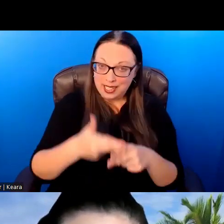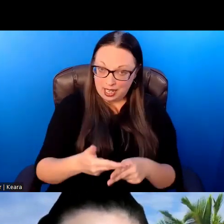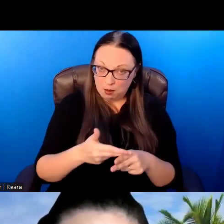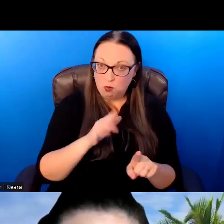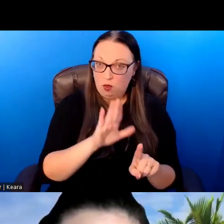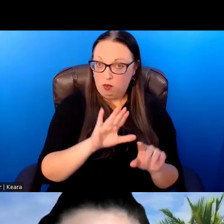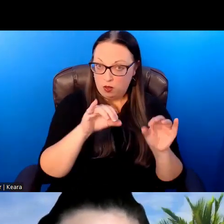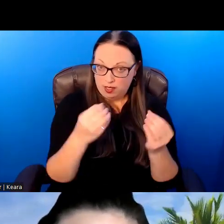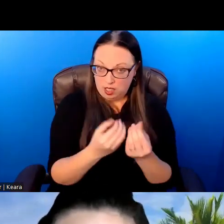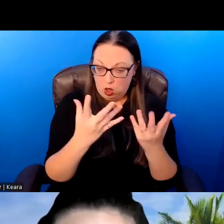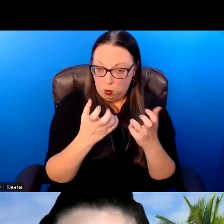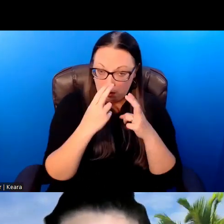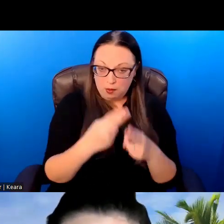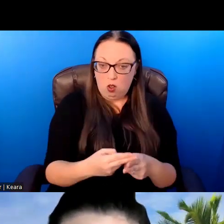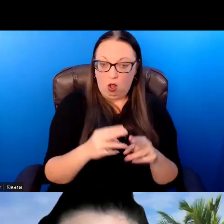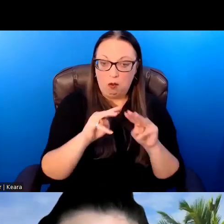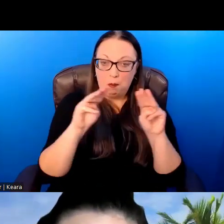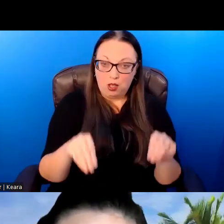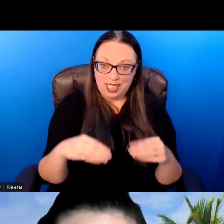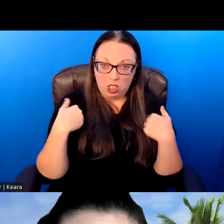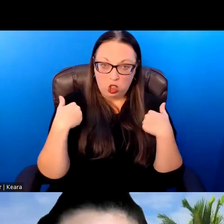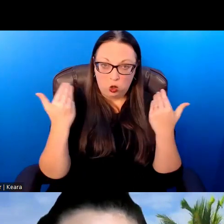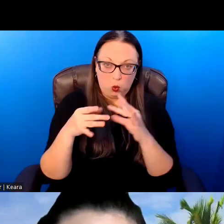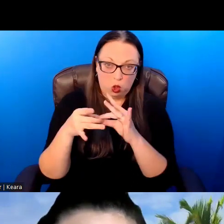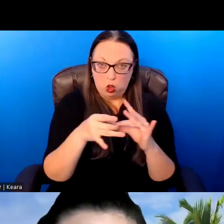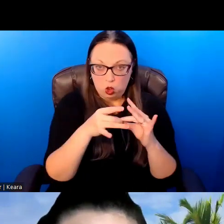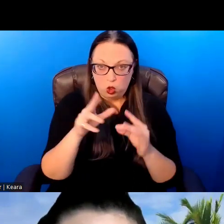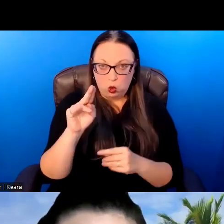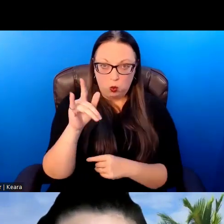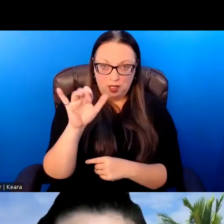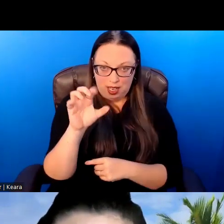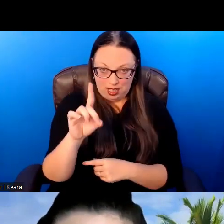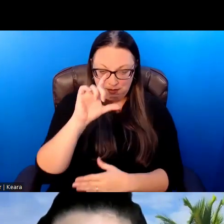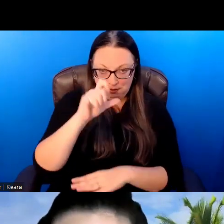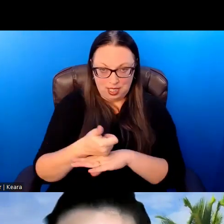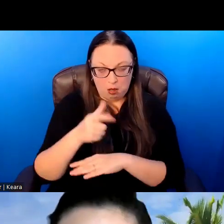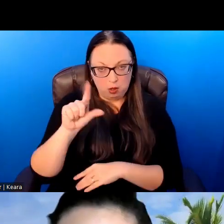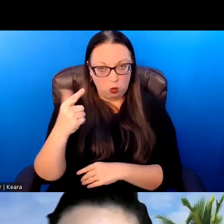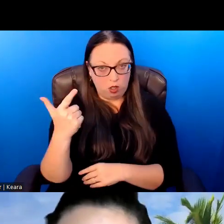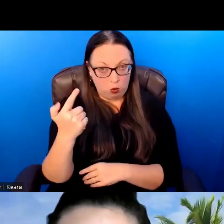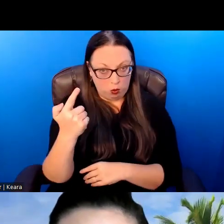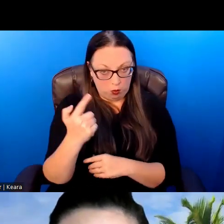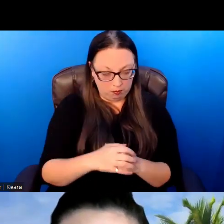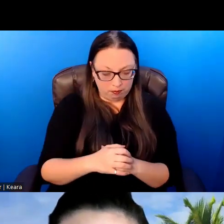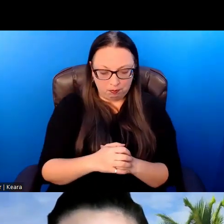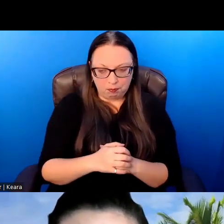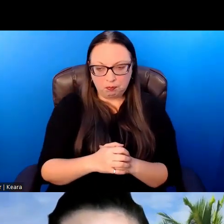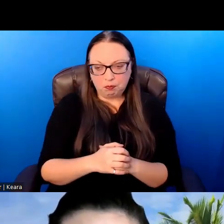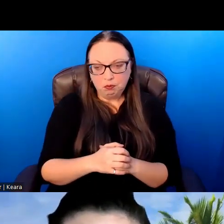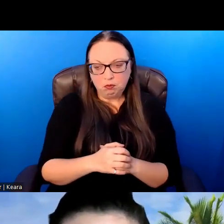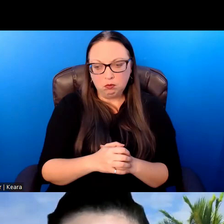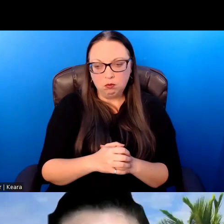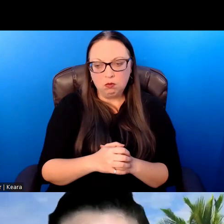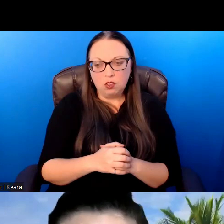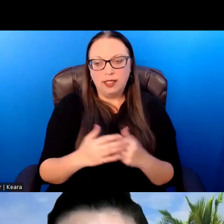organization. They want to be called Montana Youth United. It was established in 2021. They have also put together their